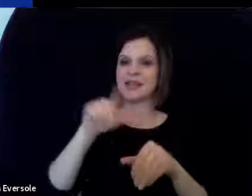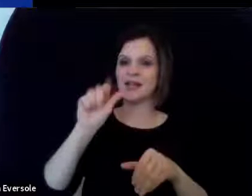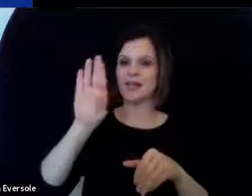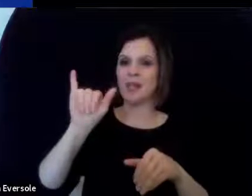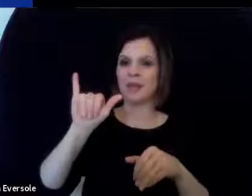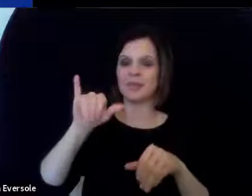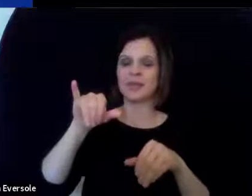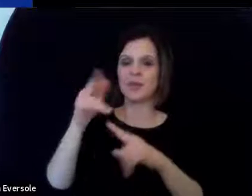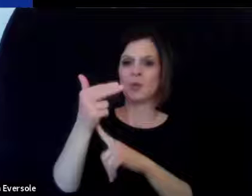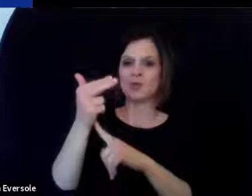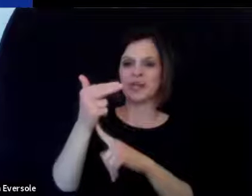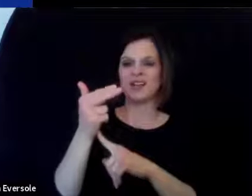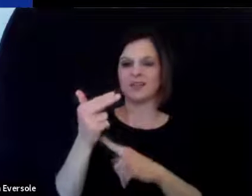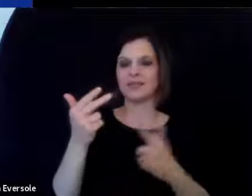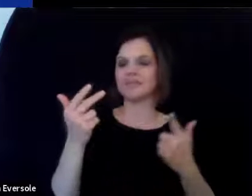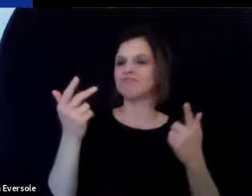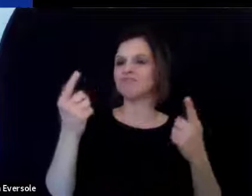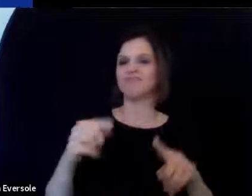conferences. Megan?